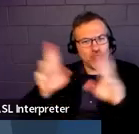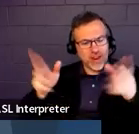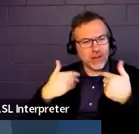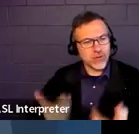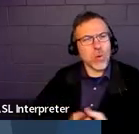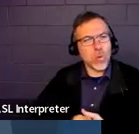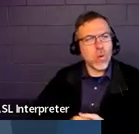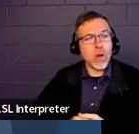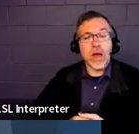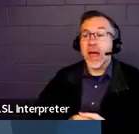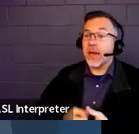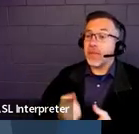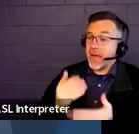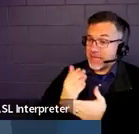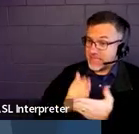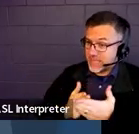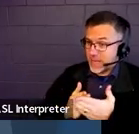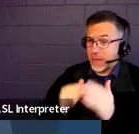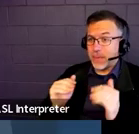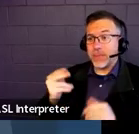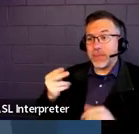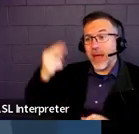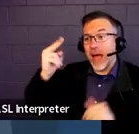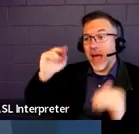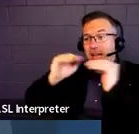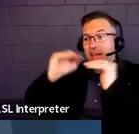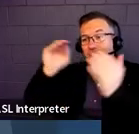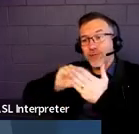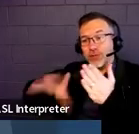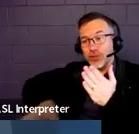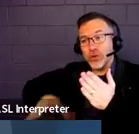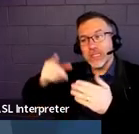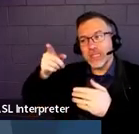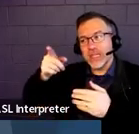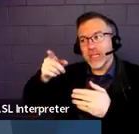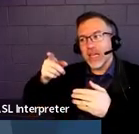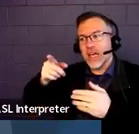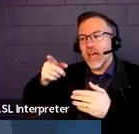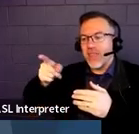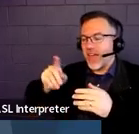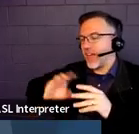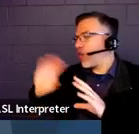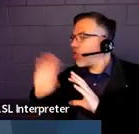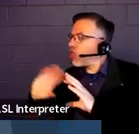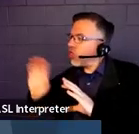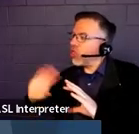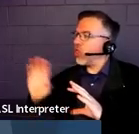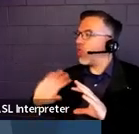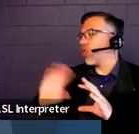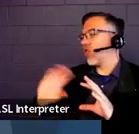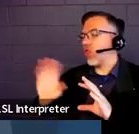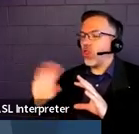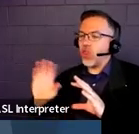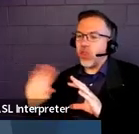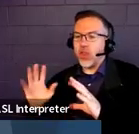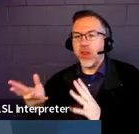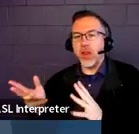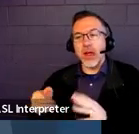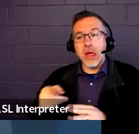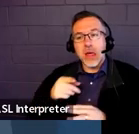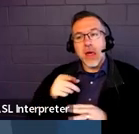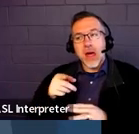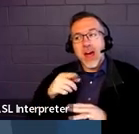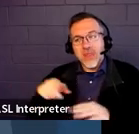students that would turn and, you know, chatterboxes, etc. But when they got down to it, they could do the